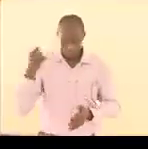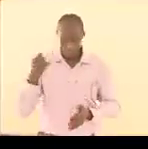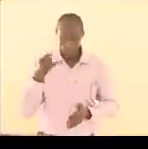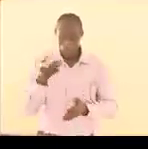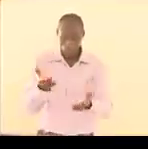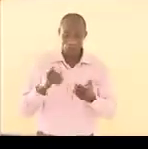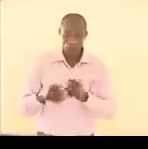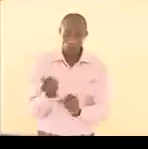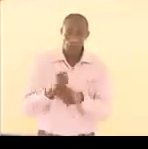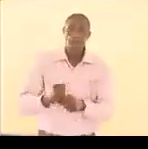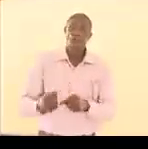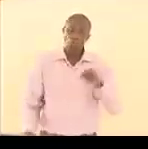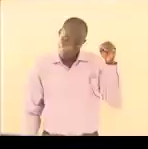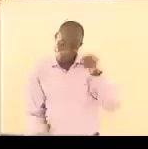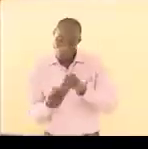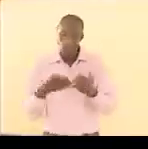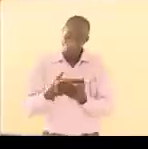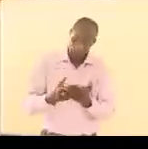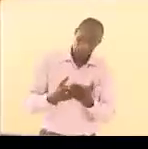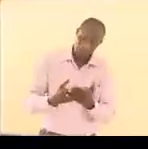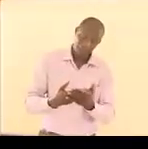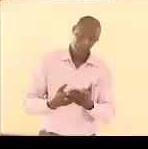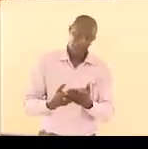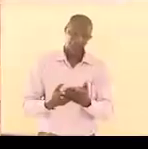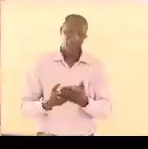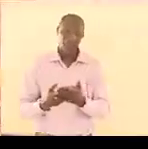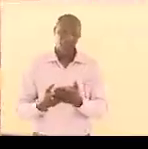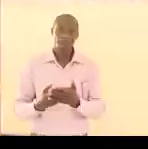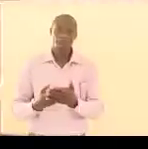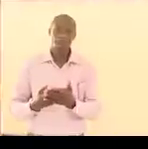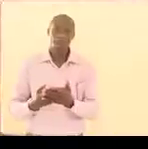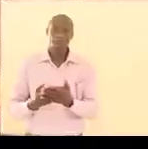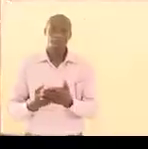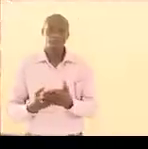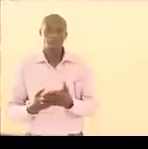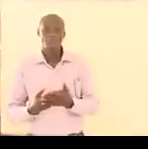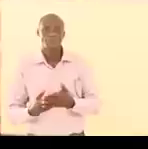so that you can make a lot more money than is justified.